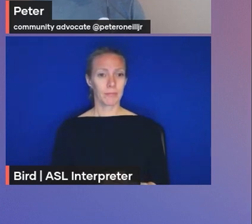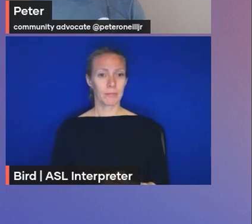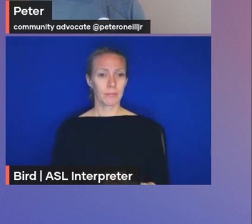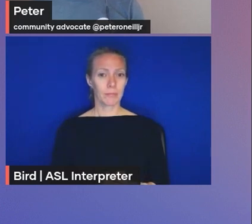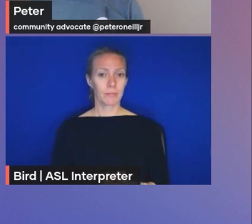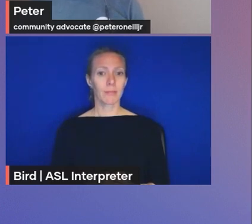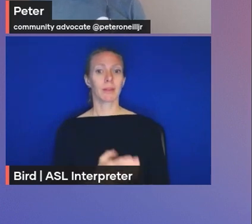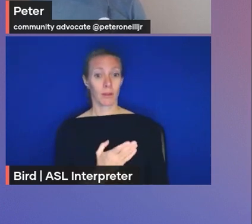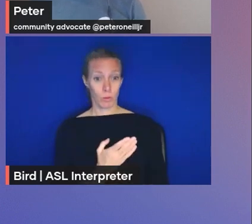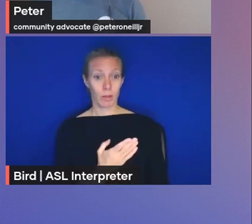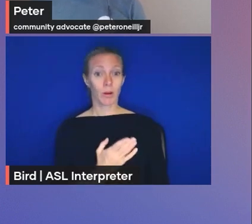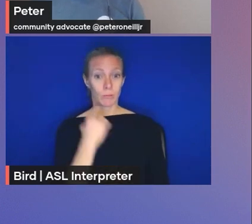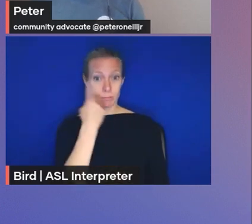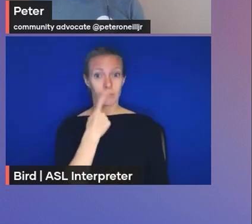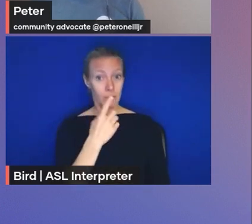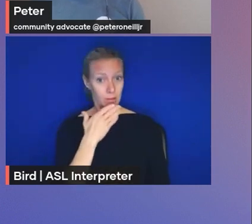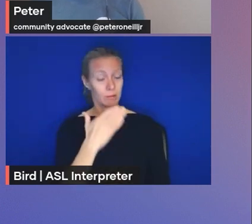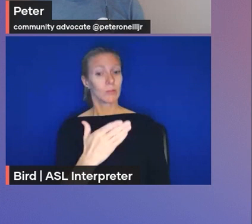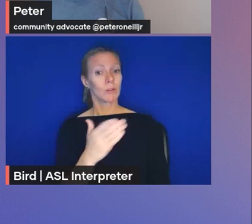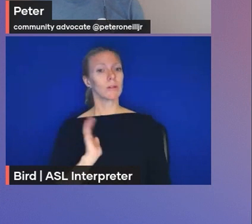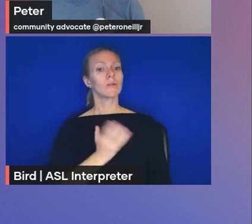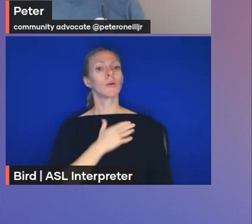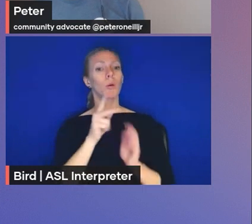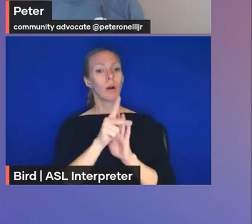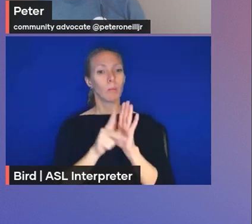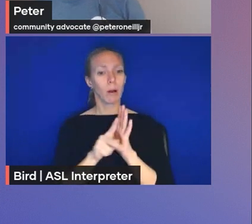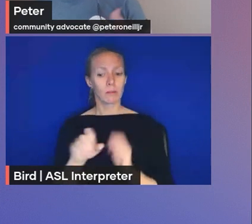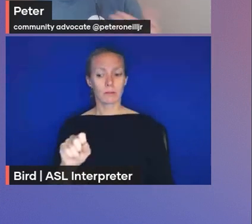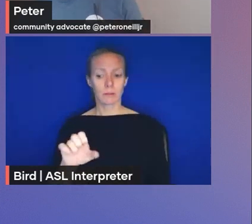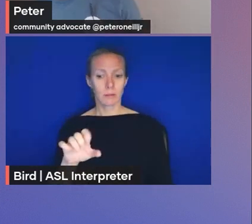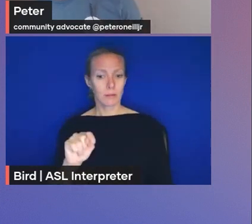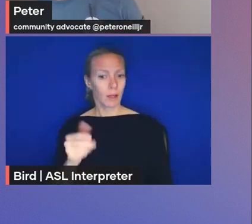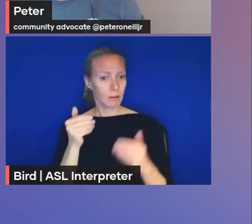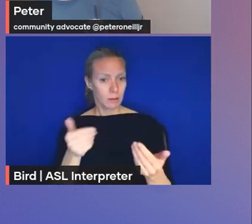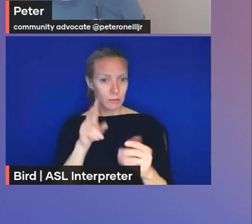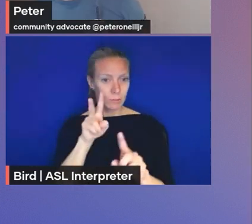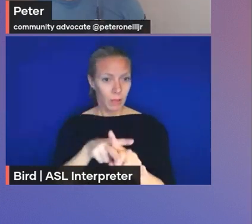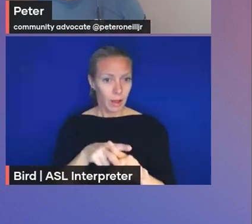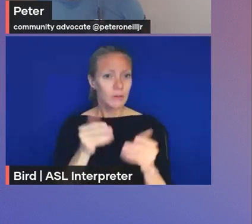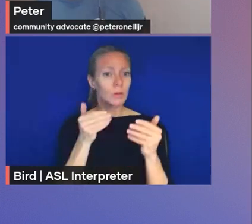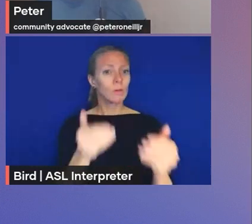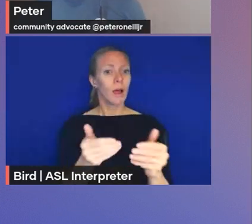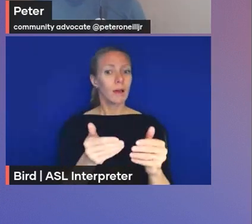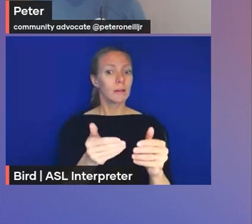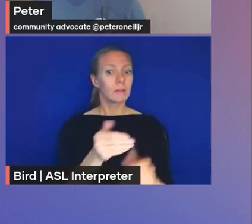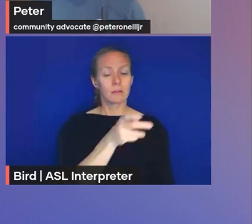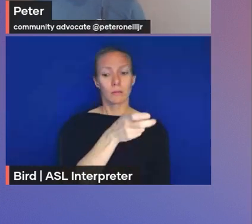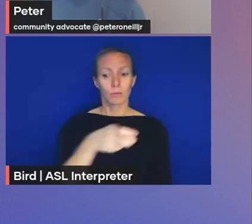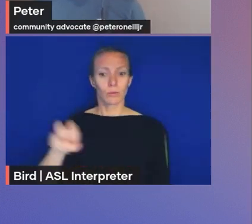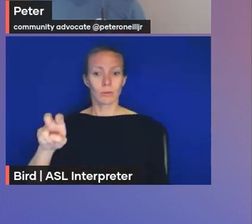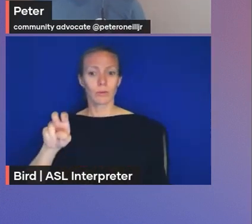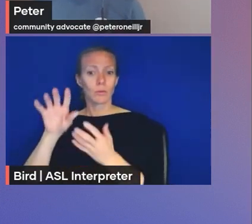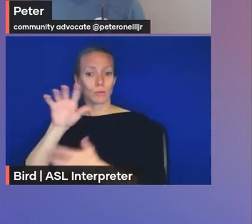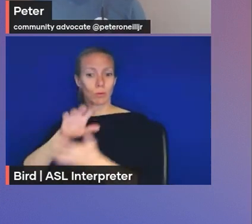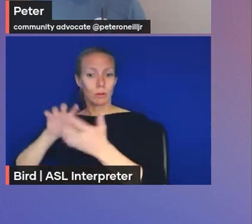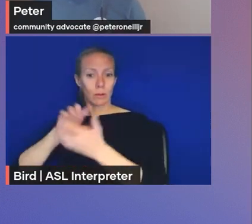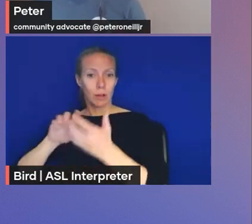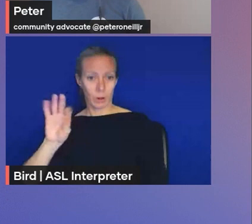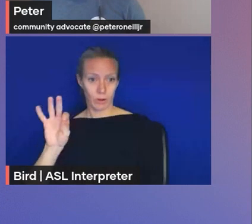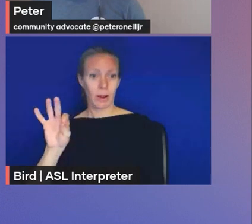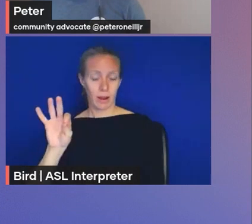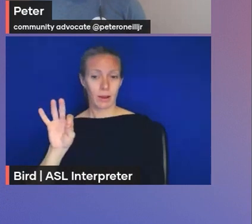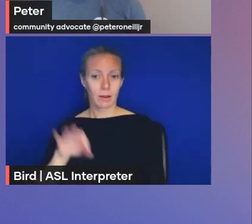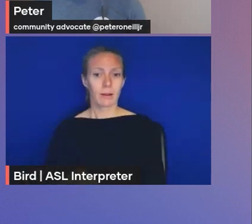There we go. That looks good. Our policy set is applied. Let's hop on over to Cloud 9 here. I